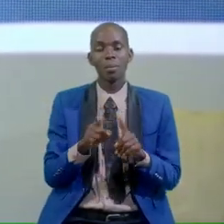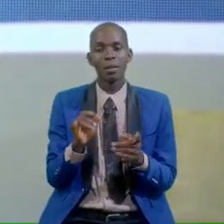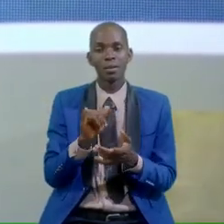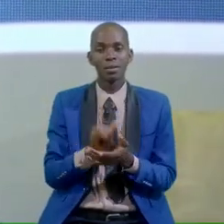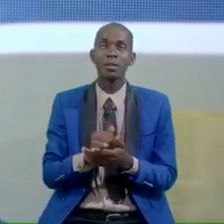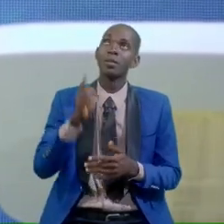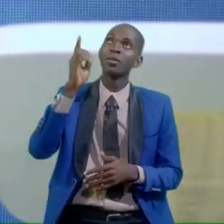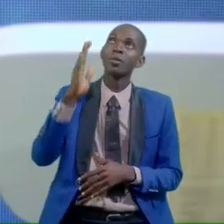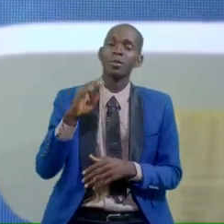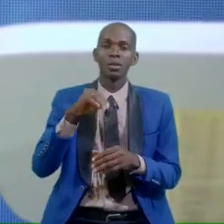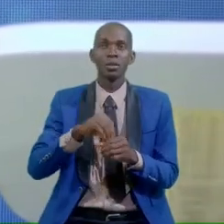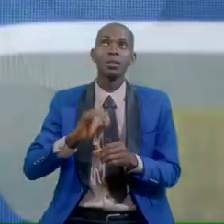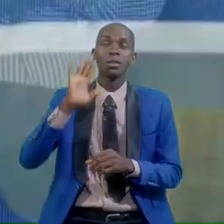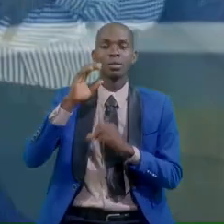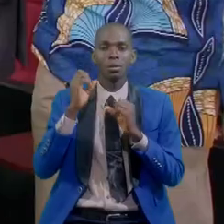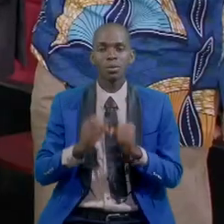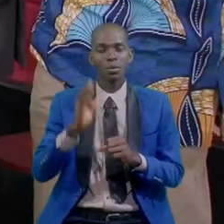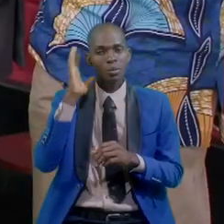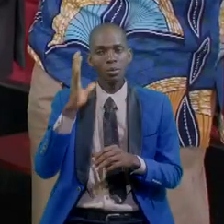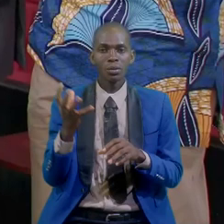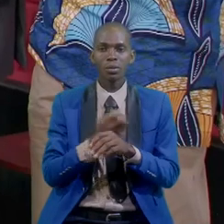power will take hold of you.